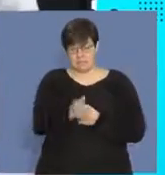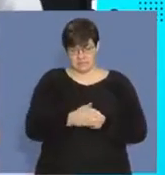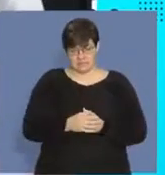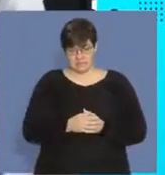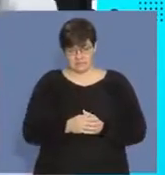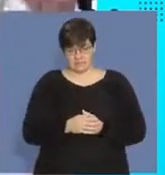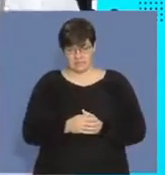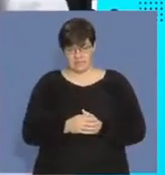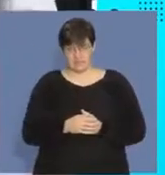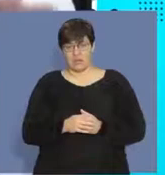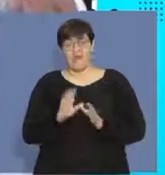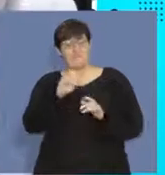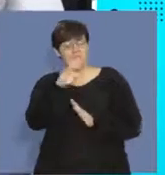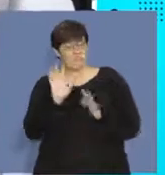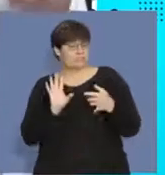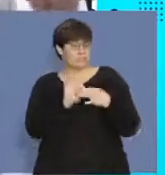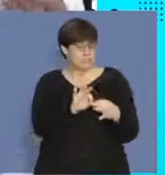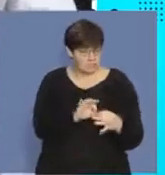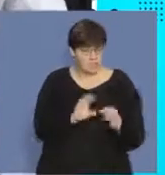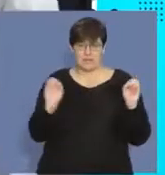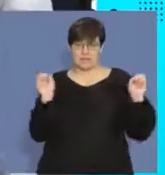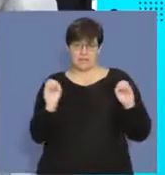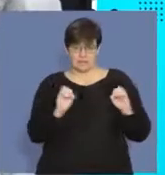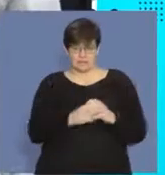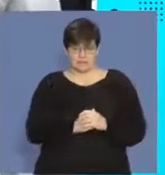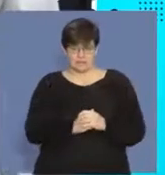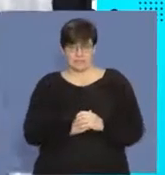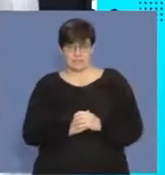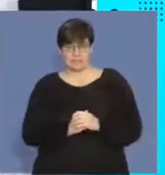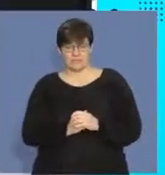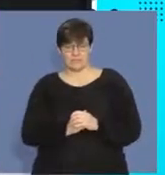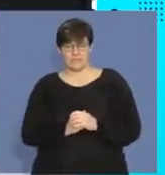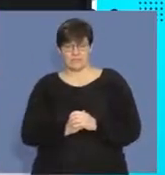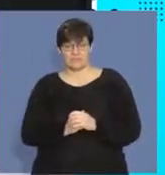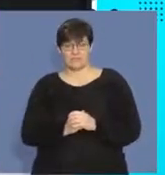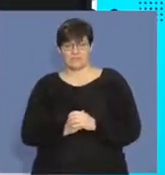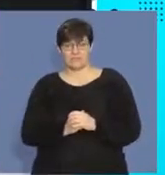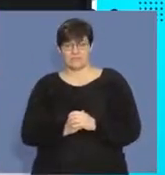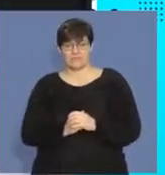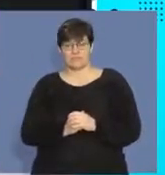exempted item. There's no VAT attached to that item.